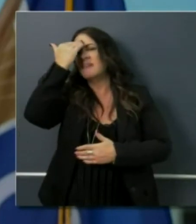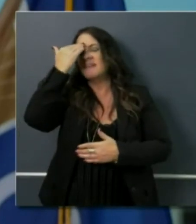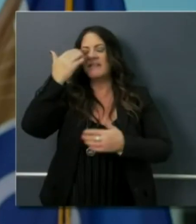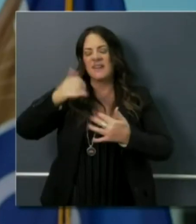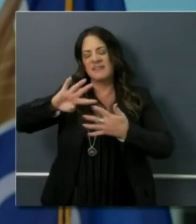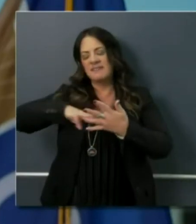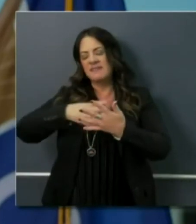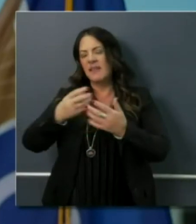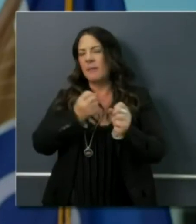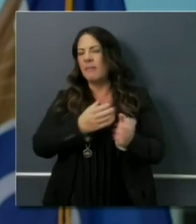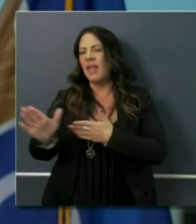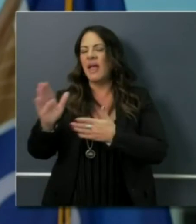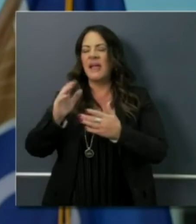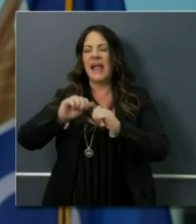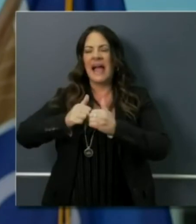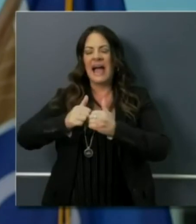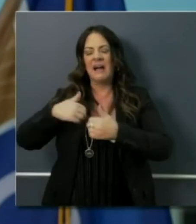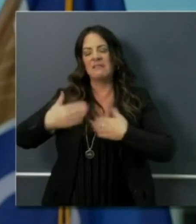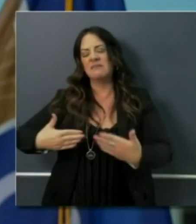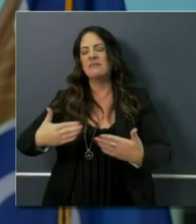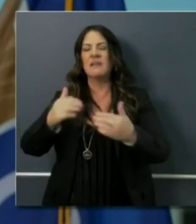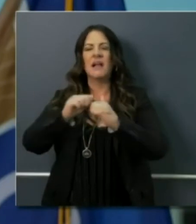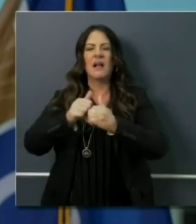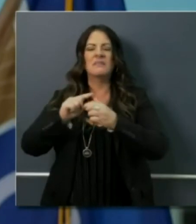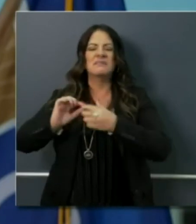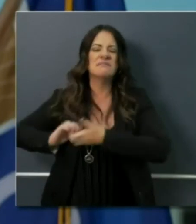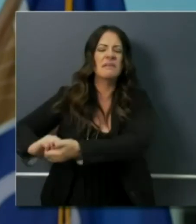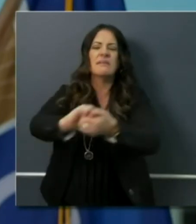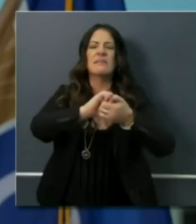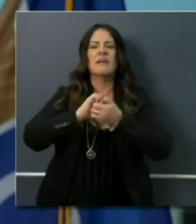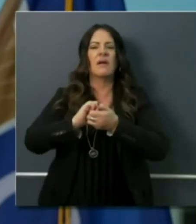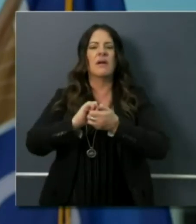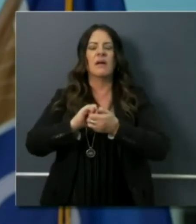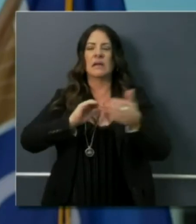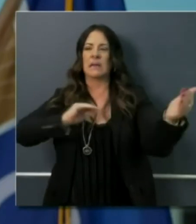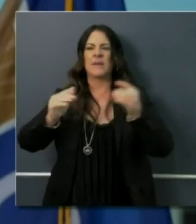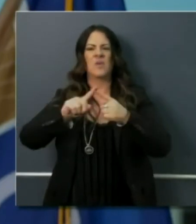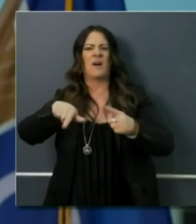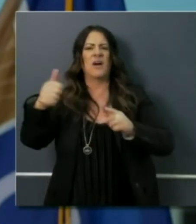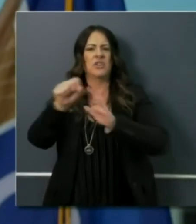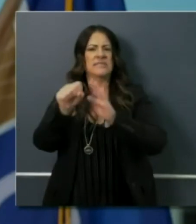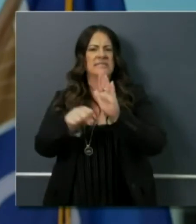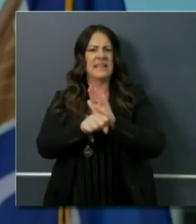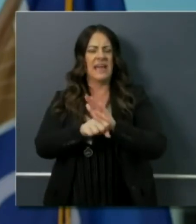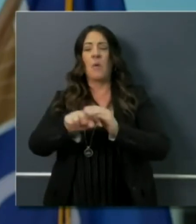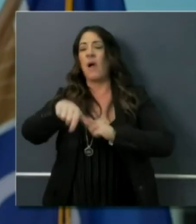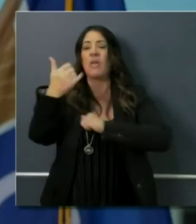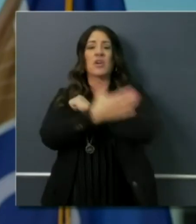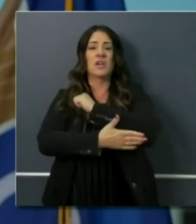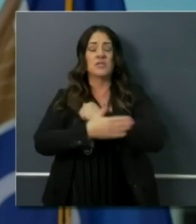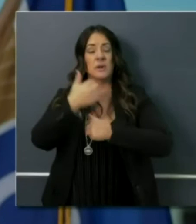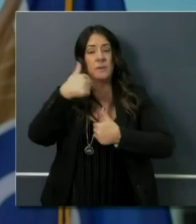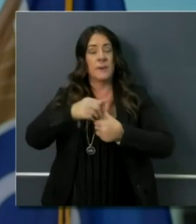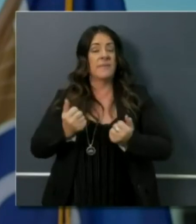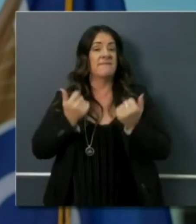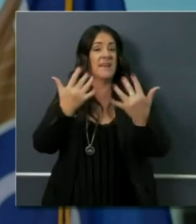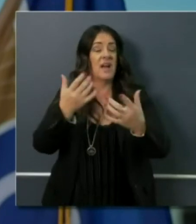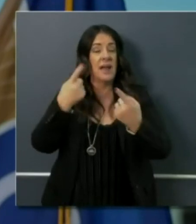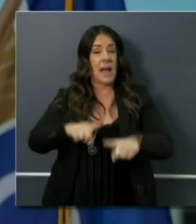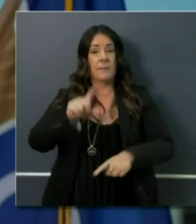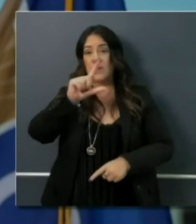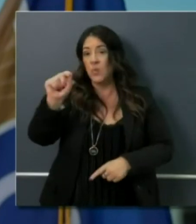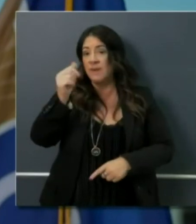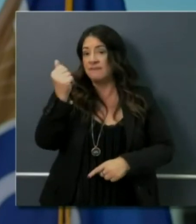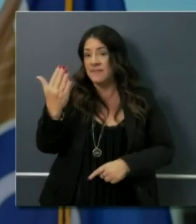state in America, unlike perhaps just a few other nations. The fires in 2015 and